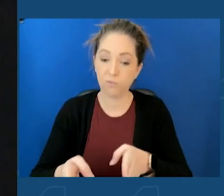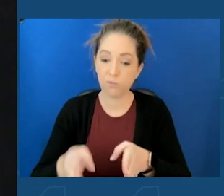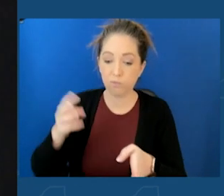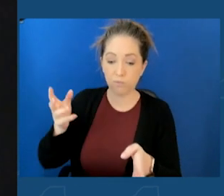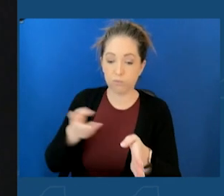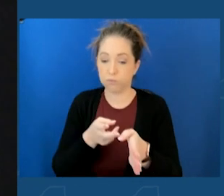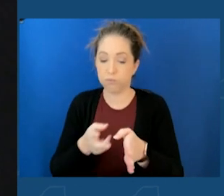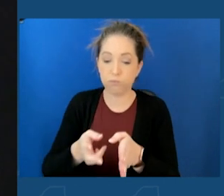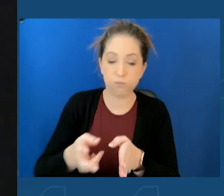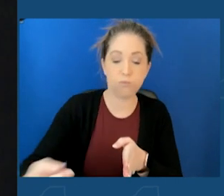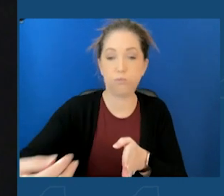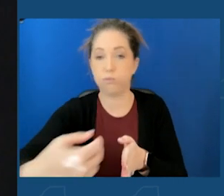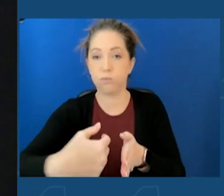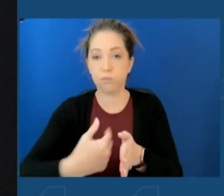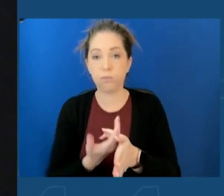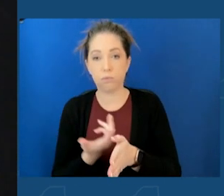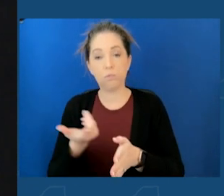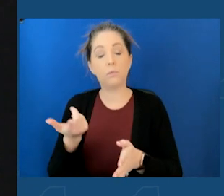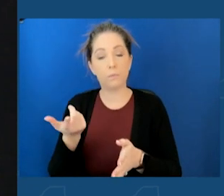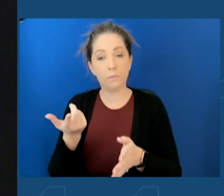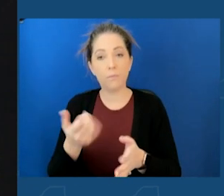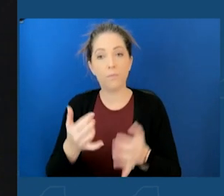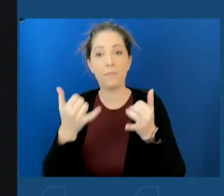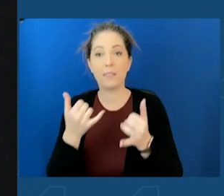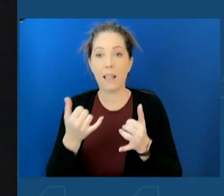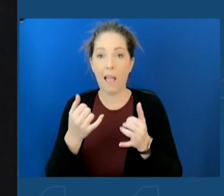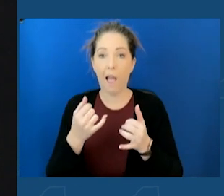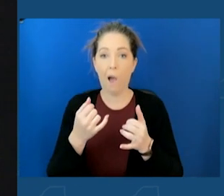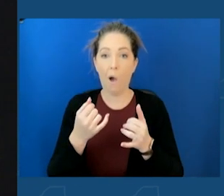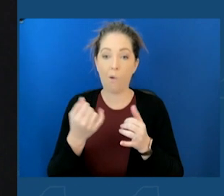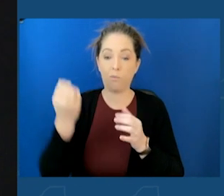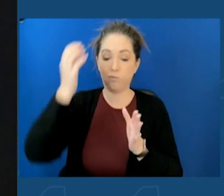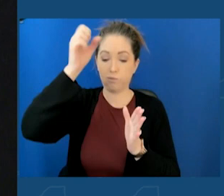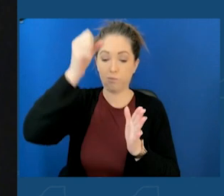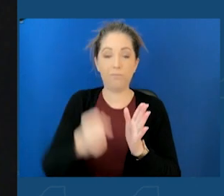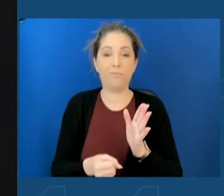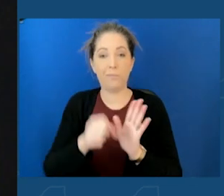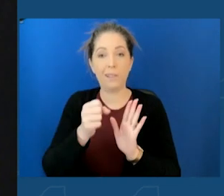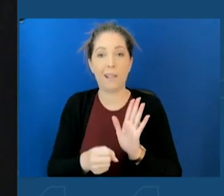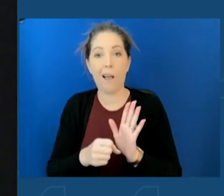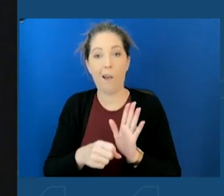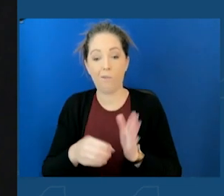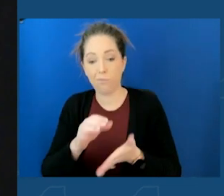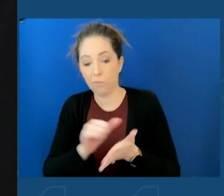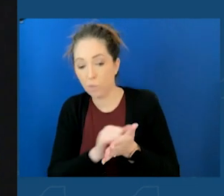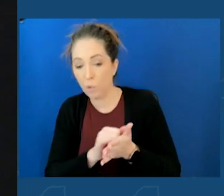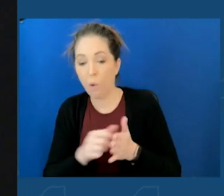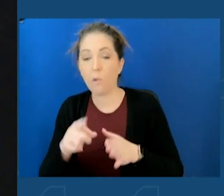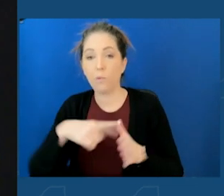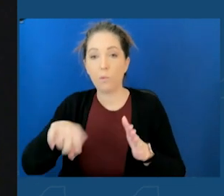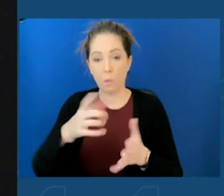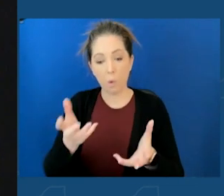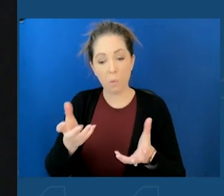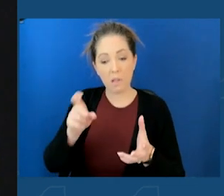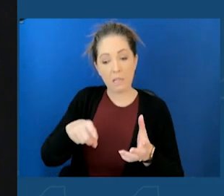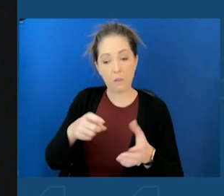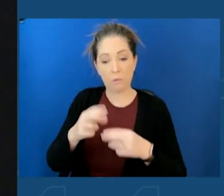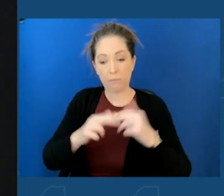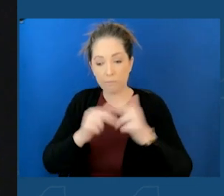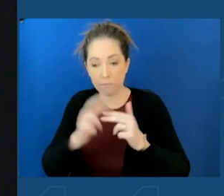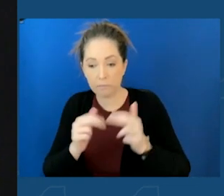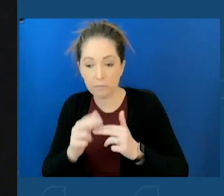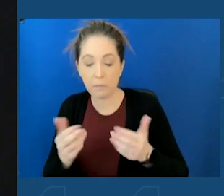explored commerce in upstate. Now we're bringing it down here to help build what we need to do to create the whole system. But